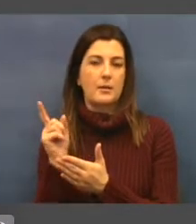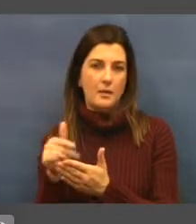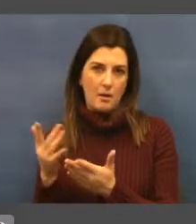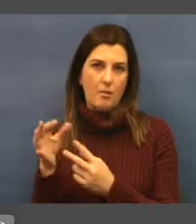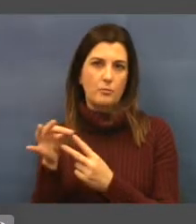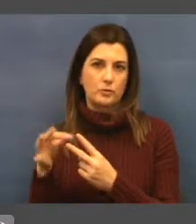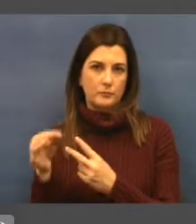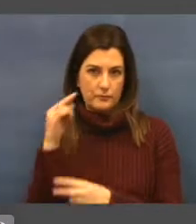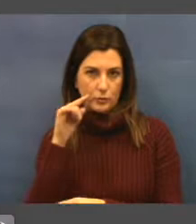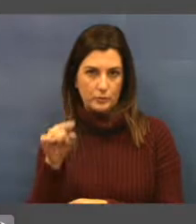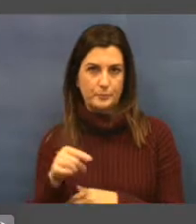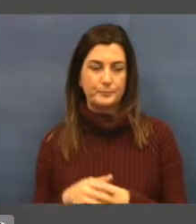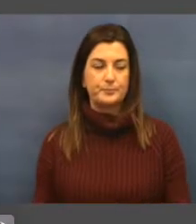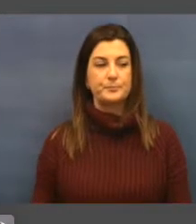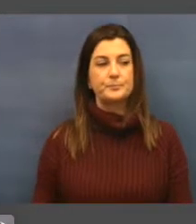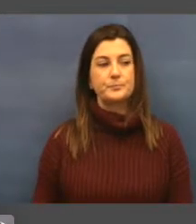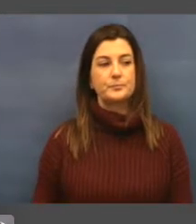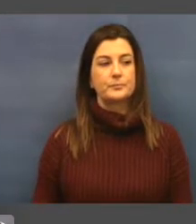certainly an option for you.